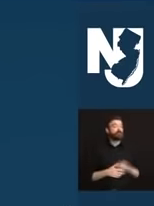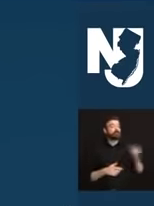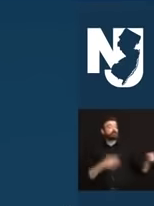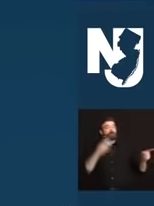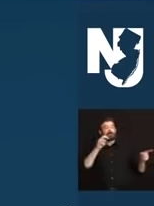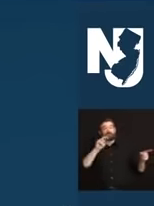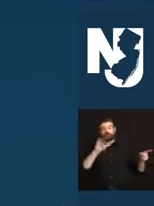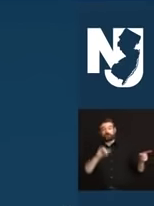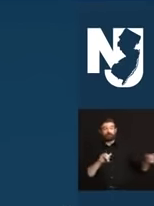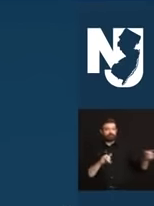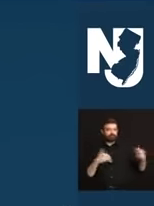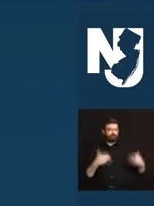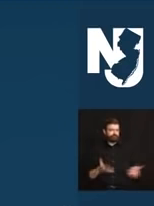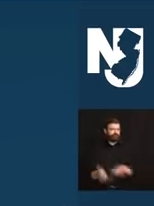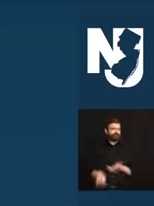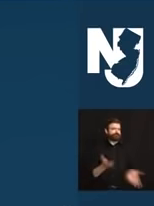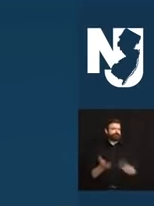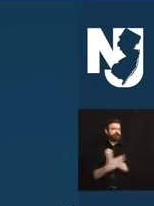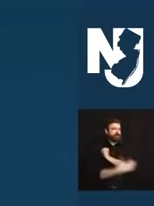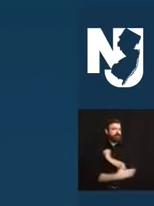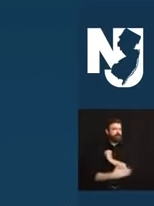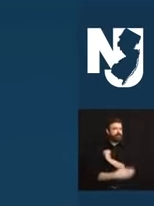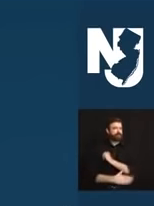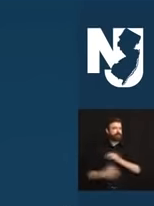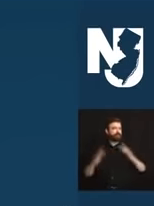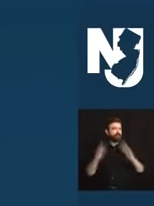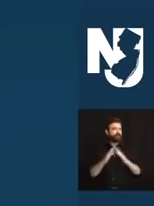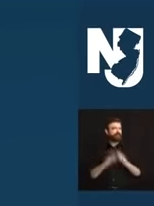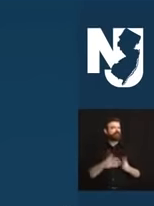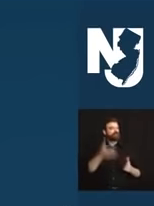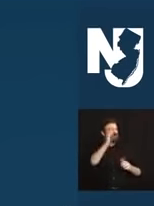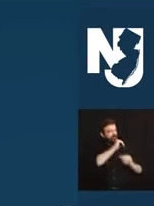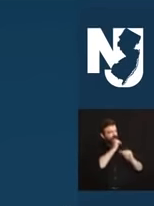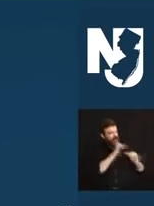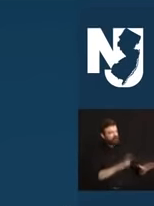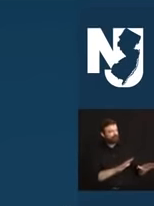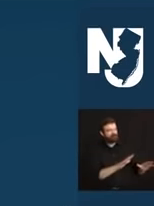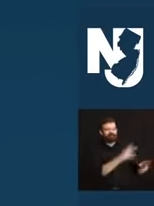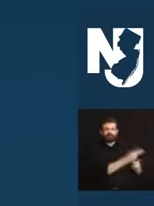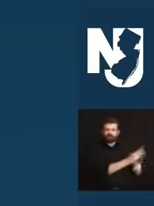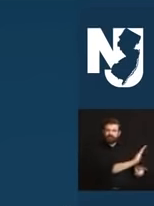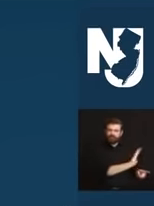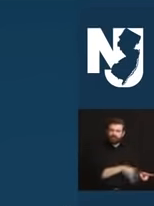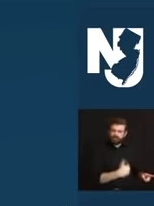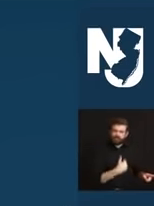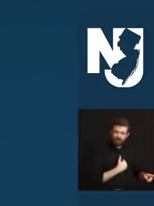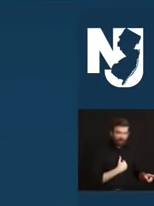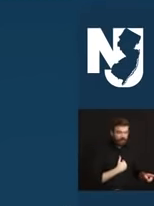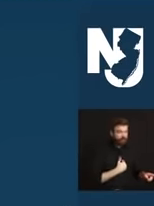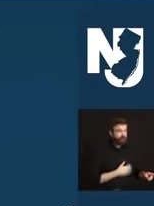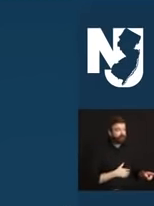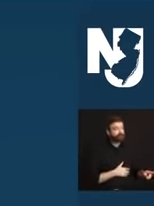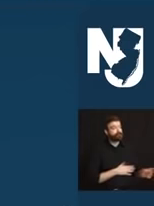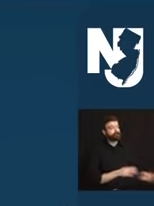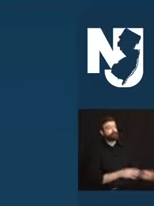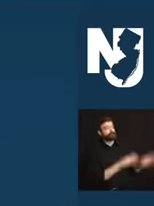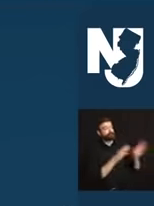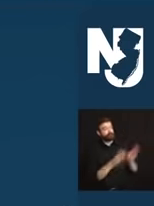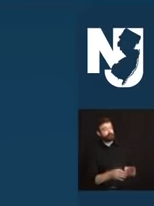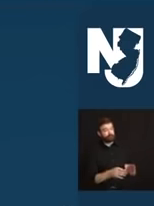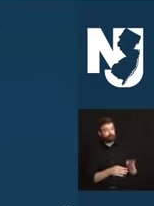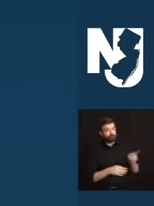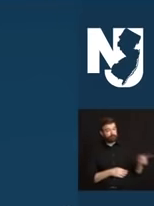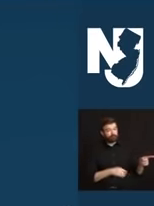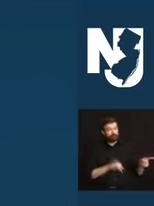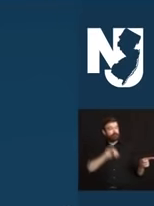nation and to his community, and God bless you and watch over your soul, Henry. Next up, we remember Joan White